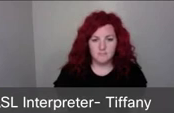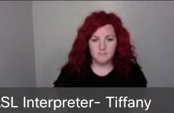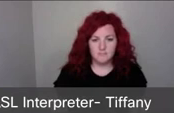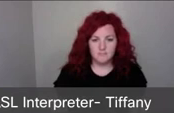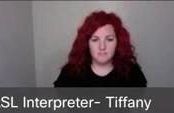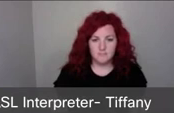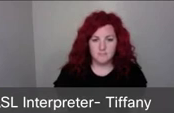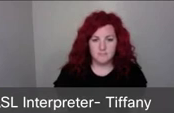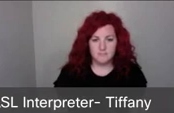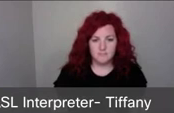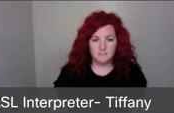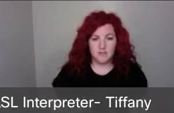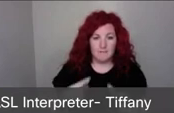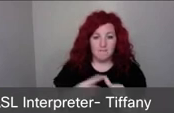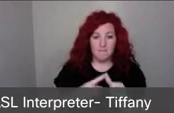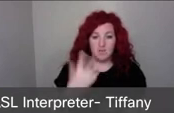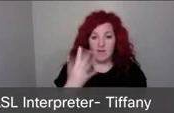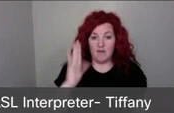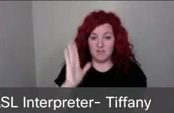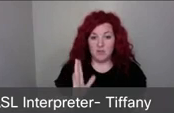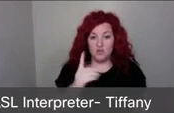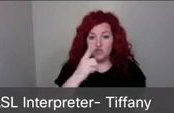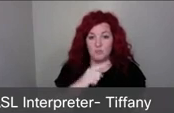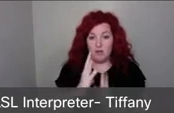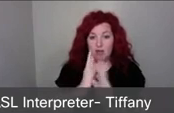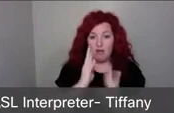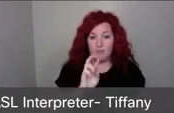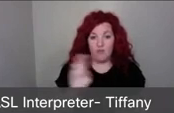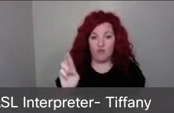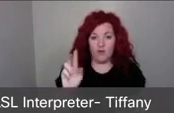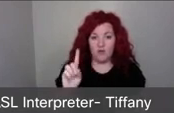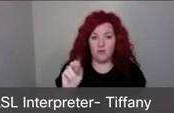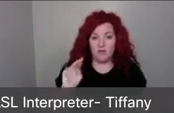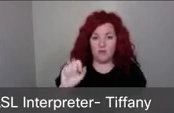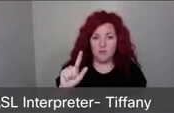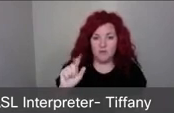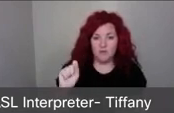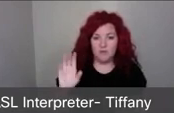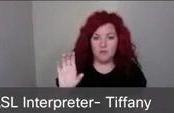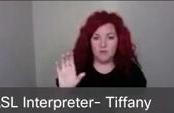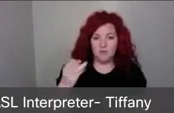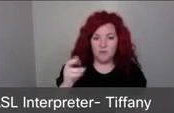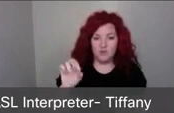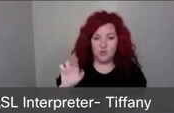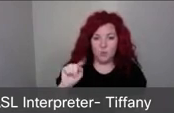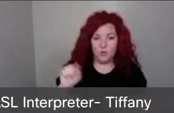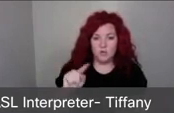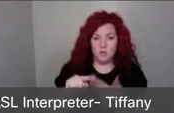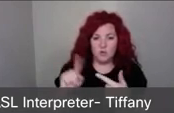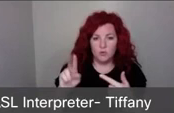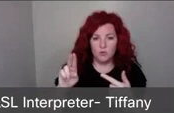And we'll call our first five speakers, if you could line up to my right. Daniel Schwartz, Ulysses